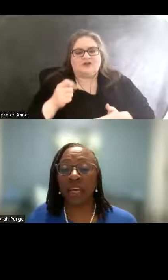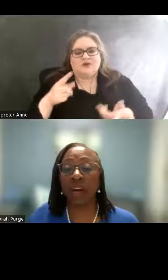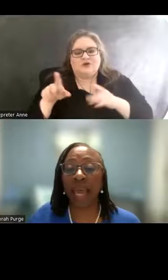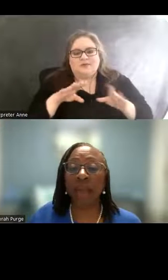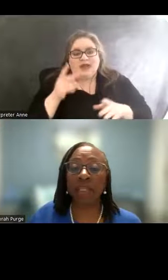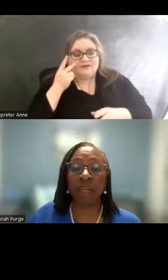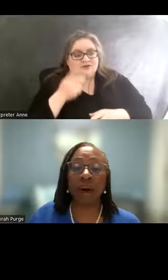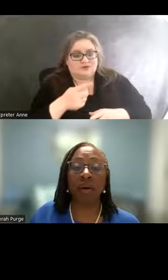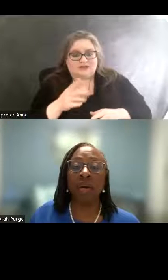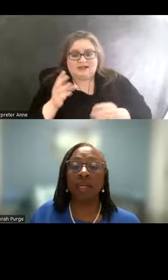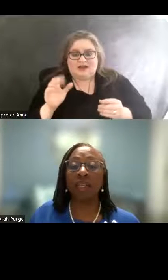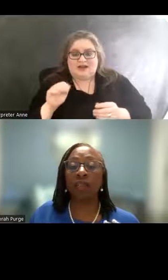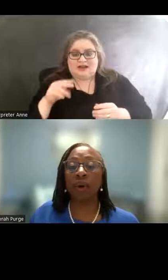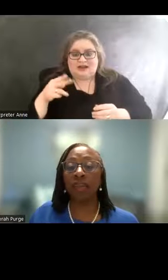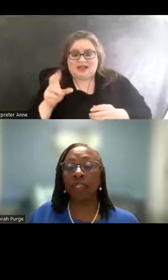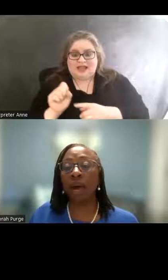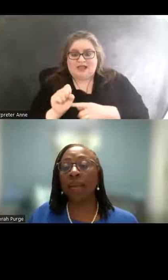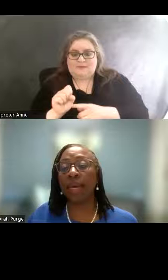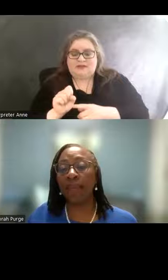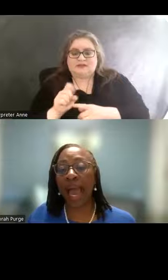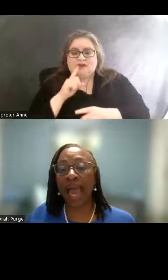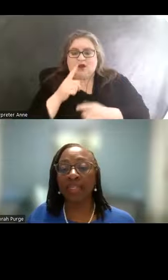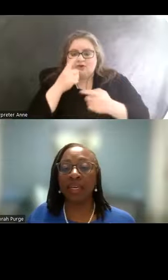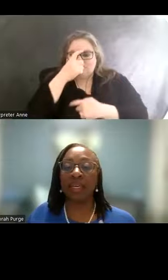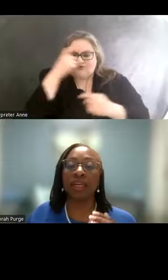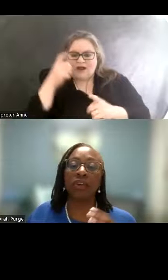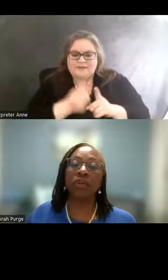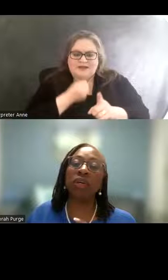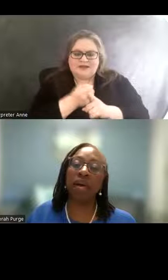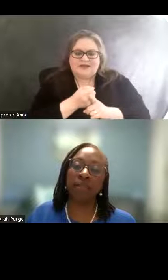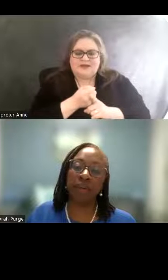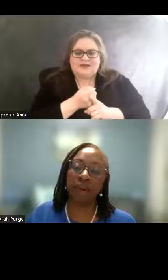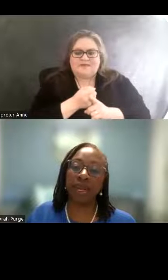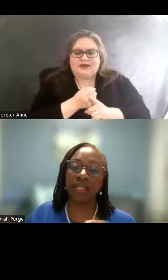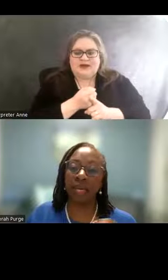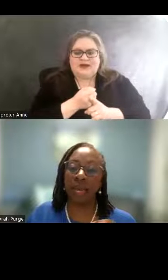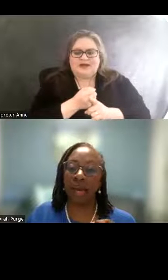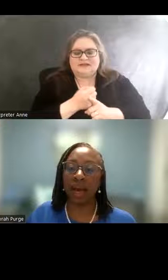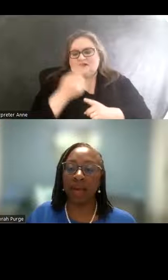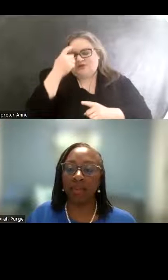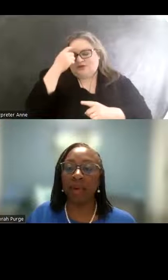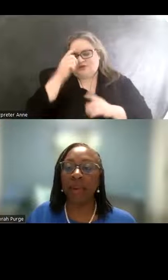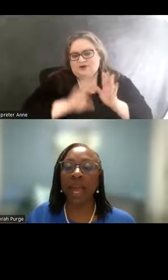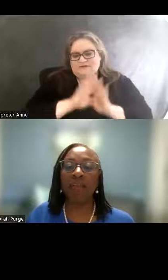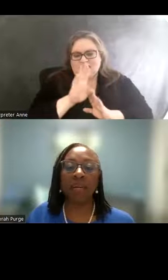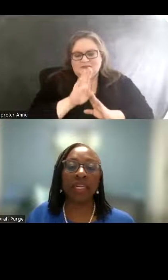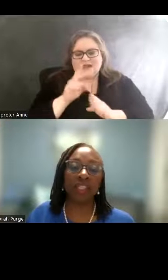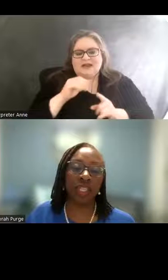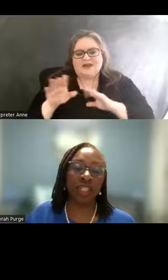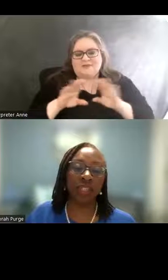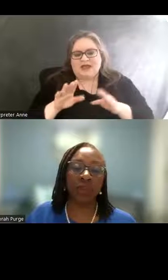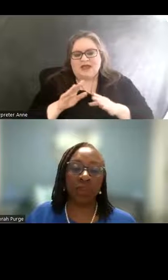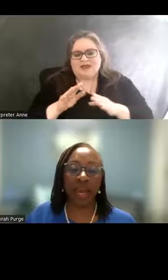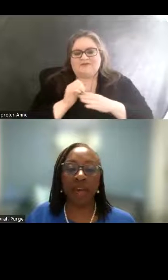that we see on campus are the trauma impacts the neurodevelopment and behavior leading